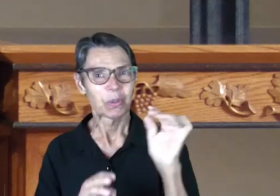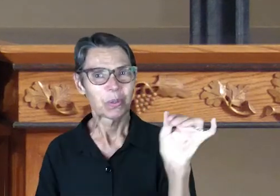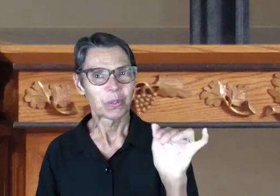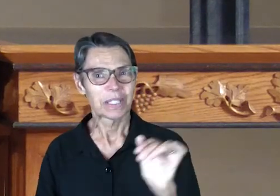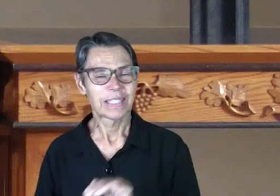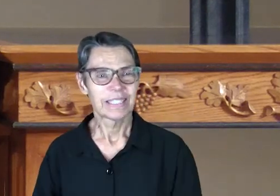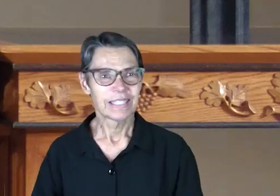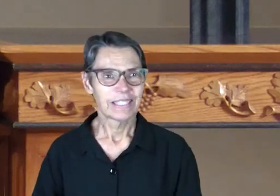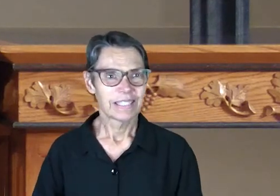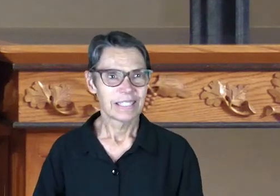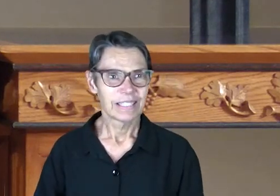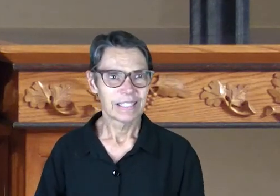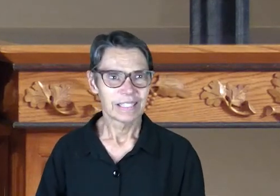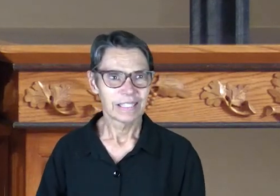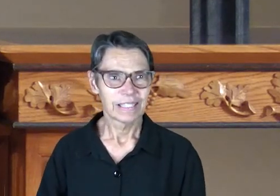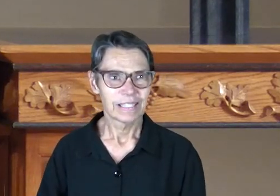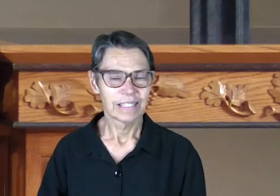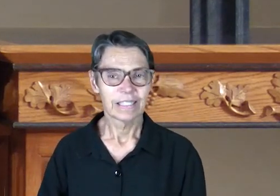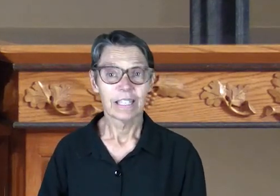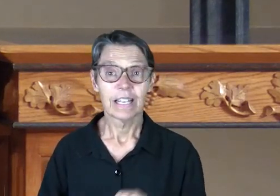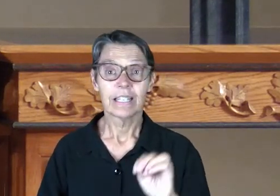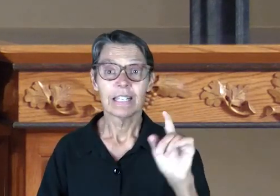world.